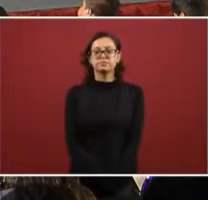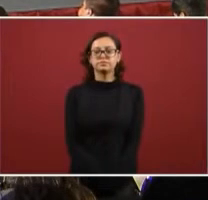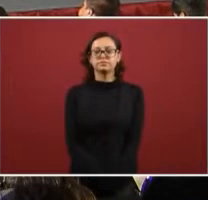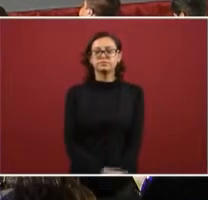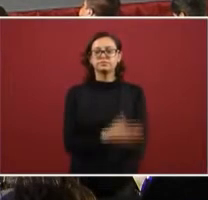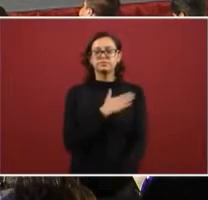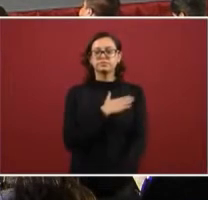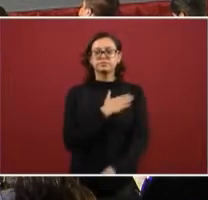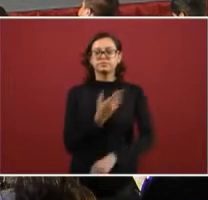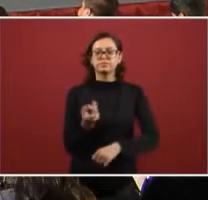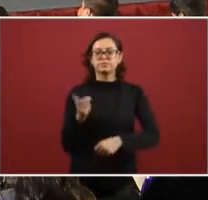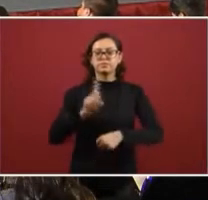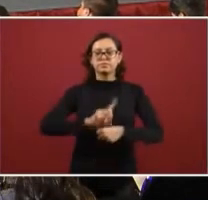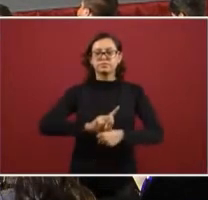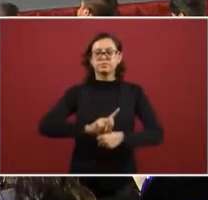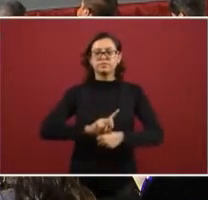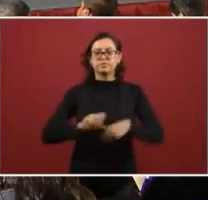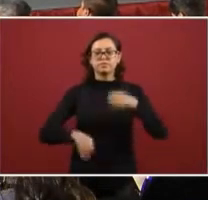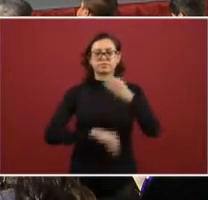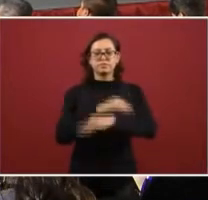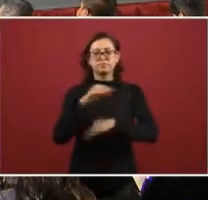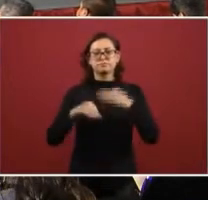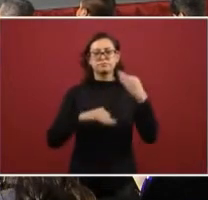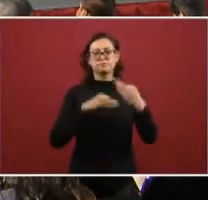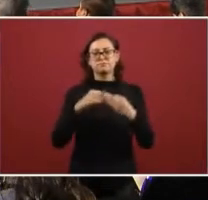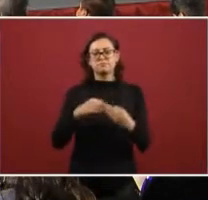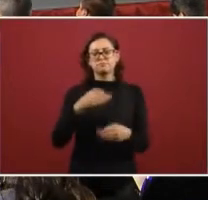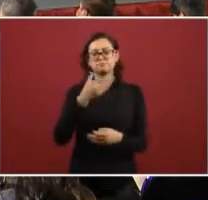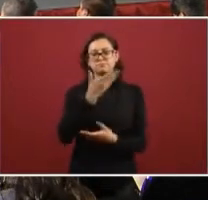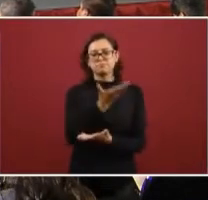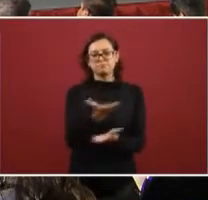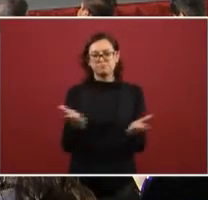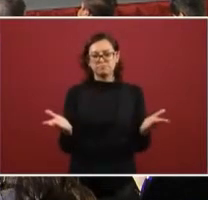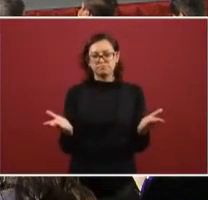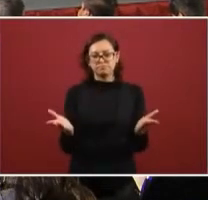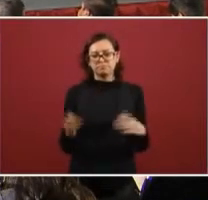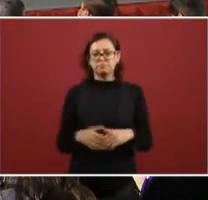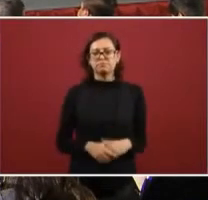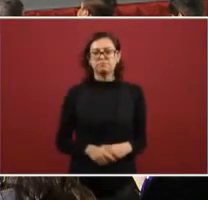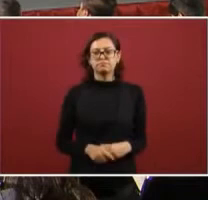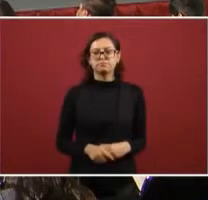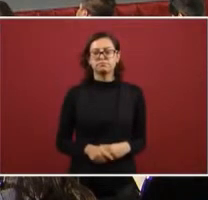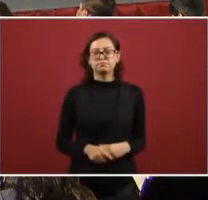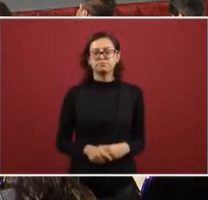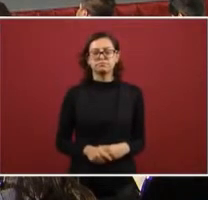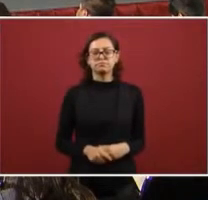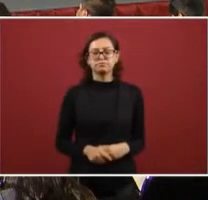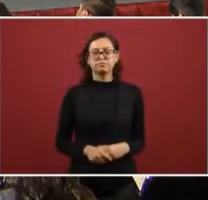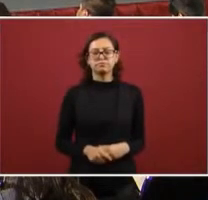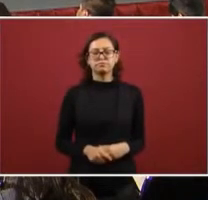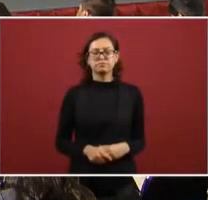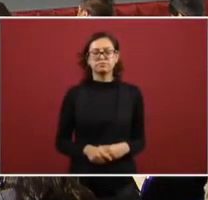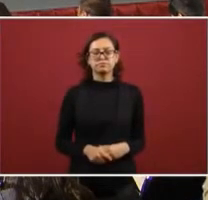Muy buenos días a todos. Hello, everybody. Have a very good